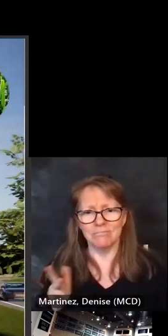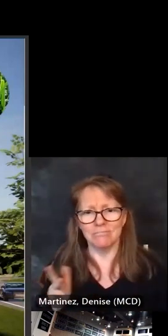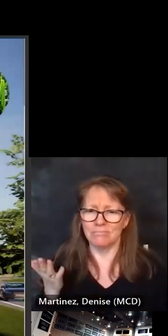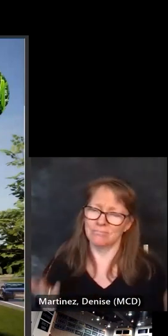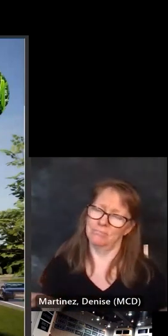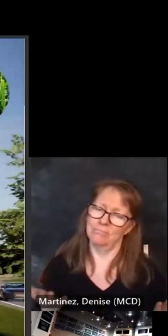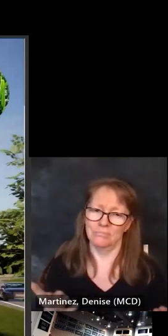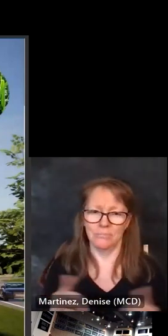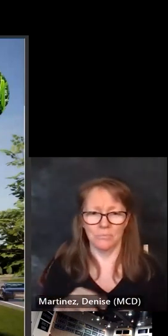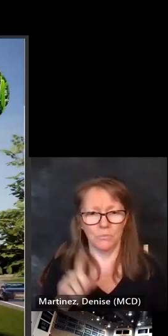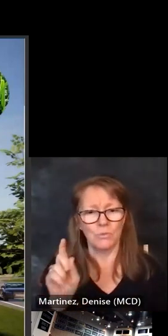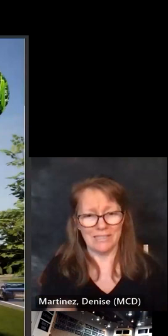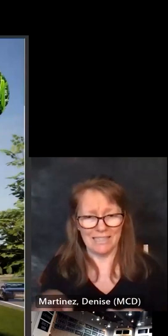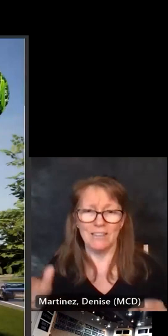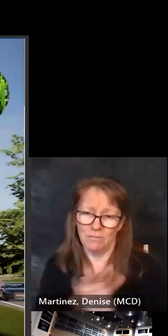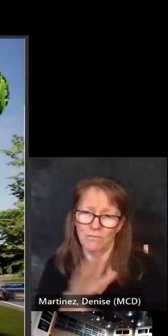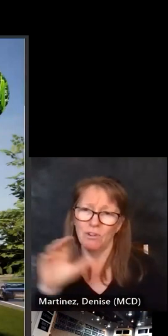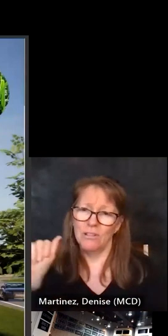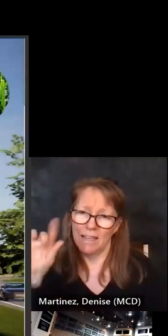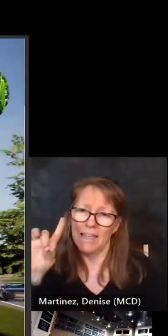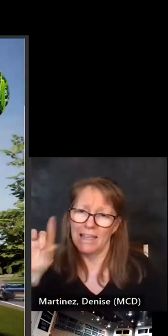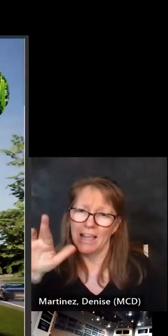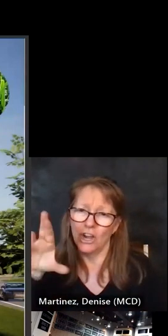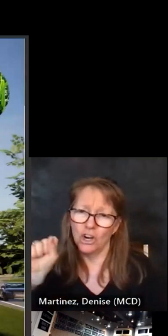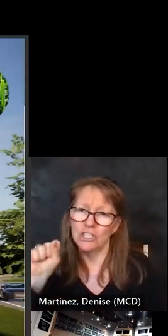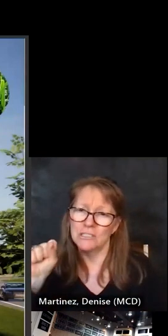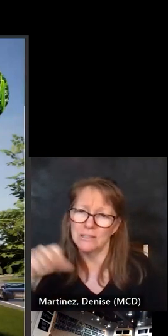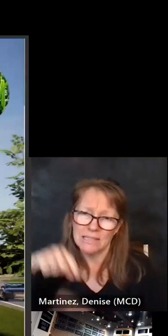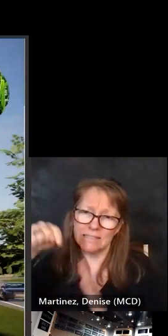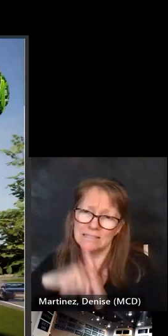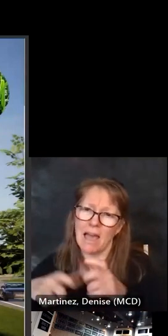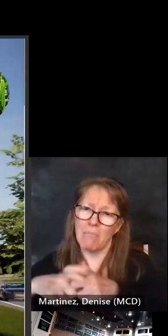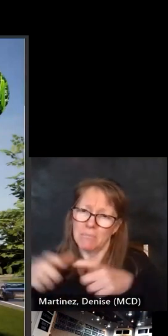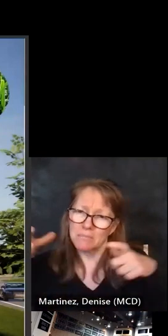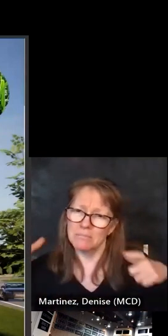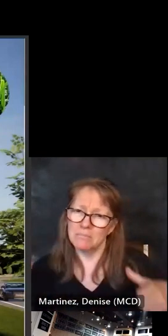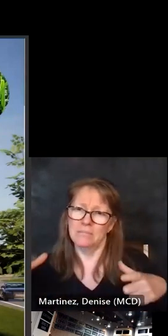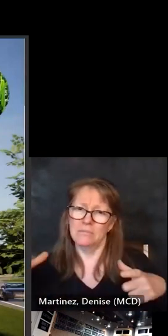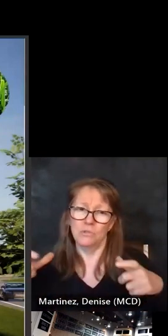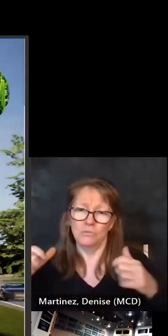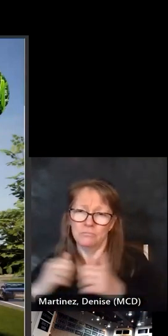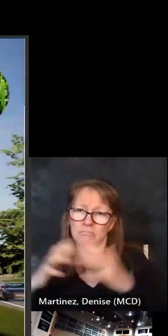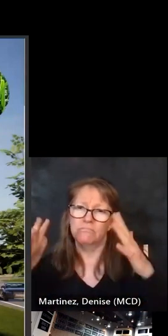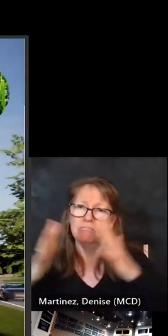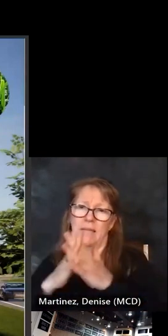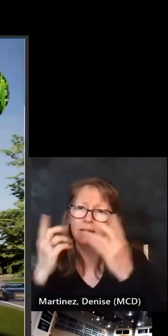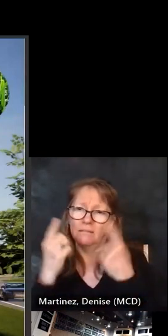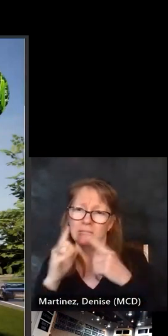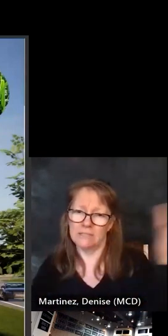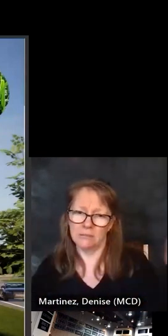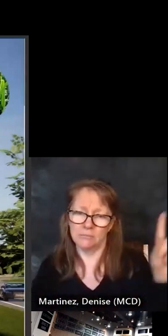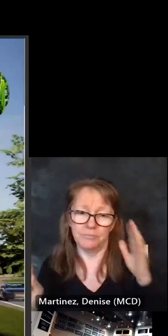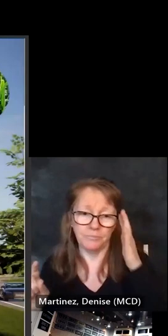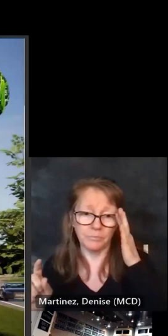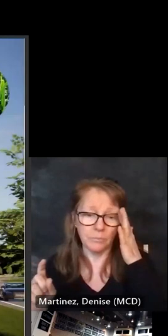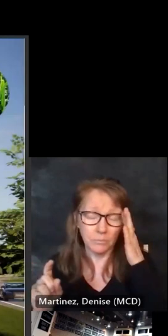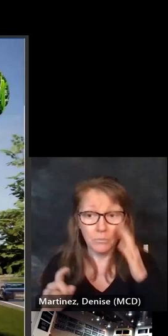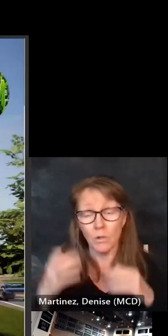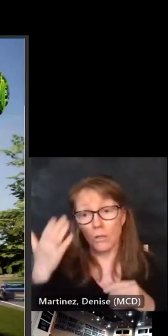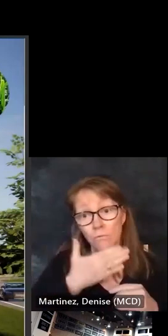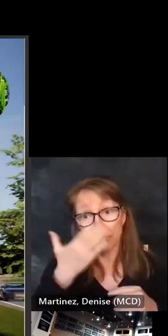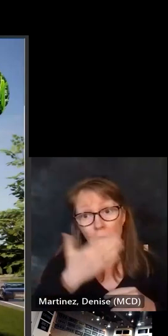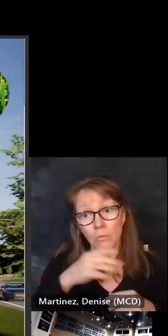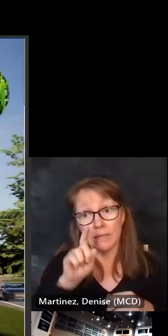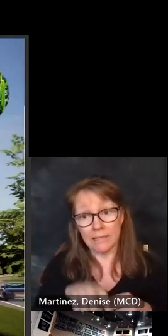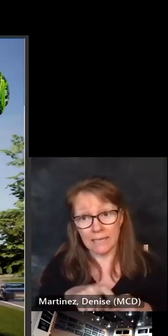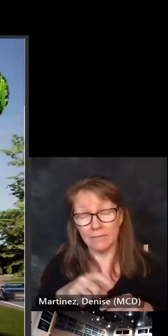We need the full acres with its depth to have the space to make this feasible. On the front, we need space for complete